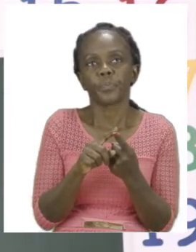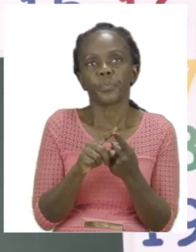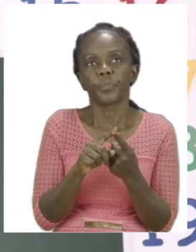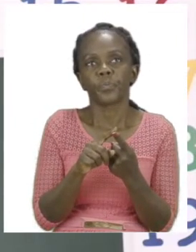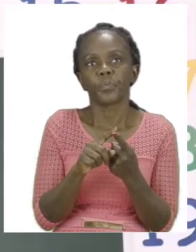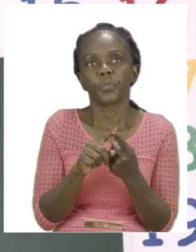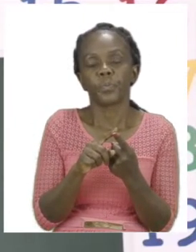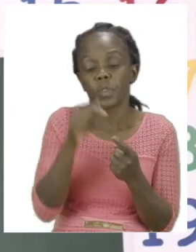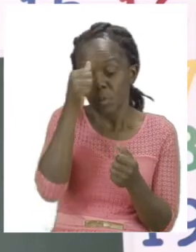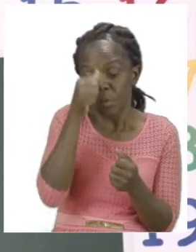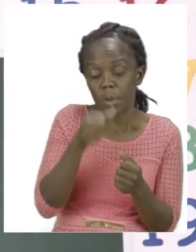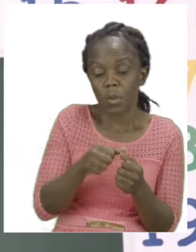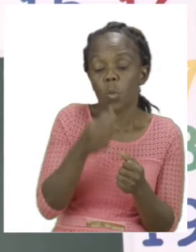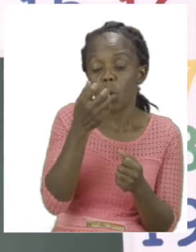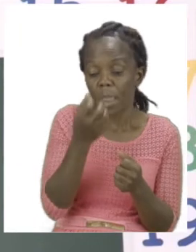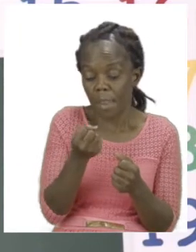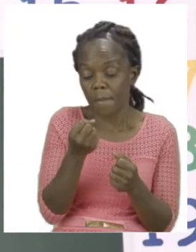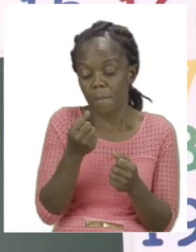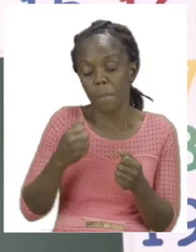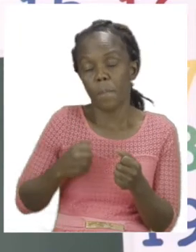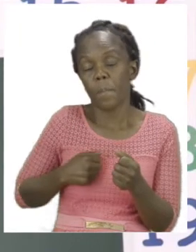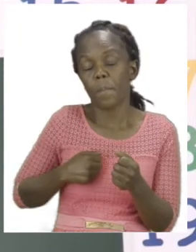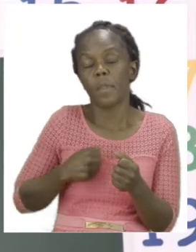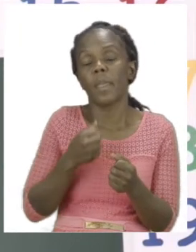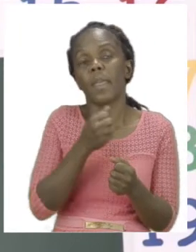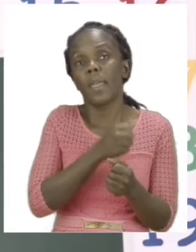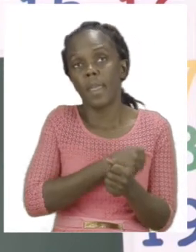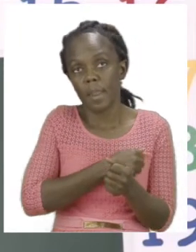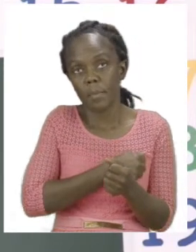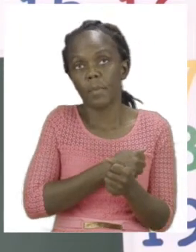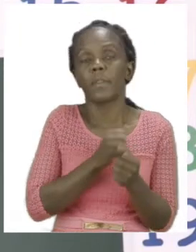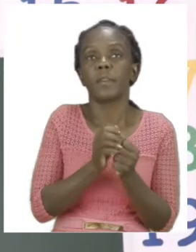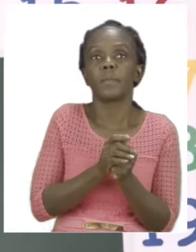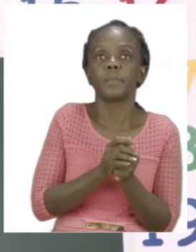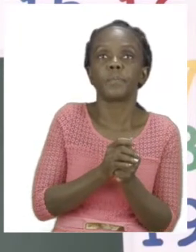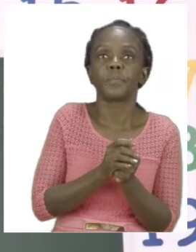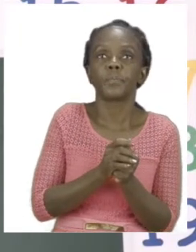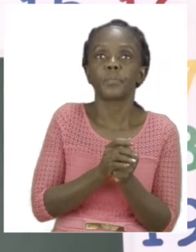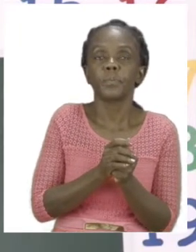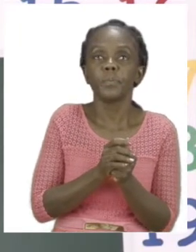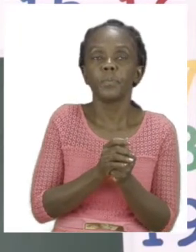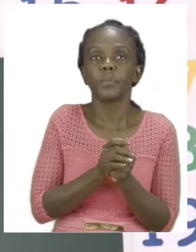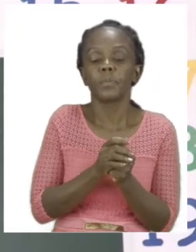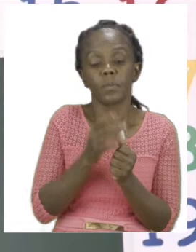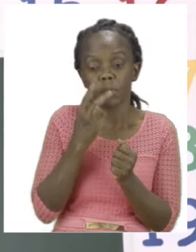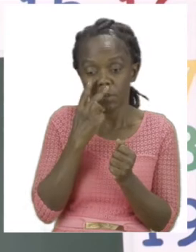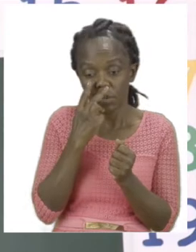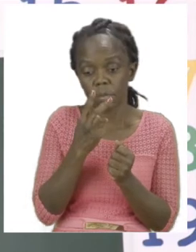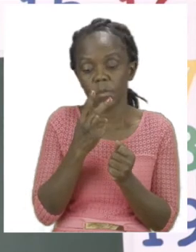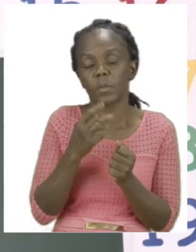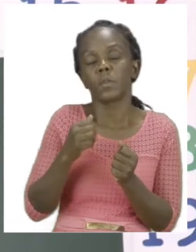mother and we have father. Now as you can see, father is very